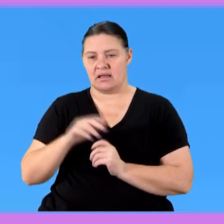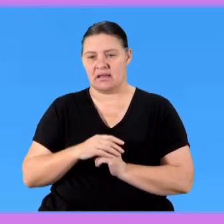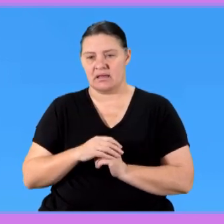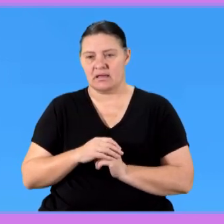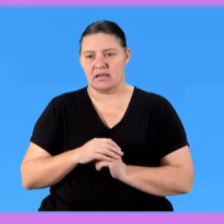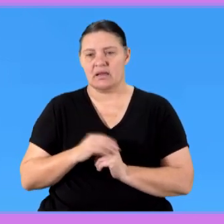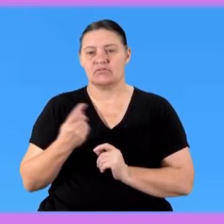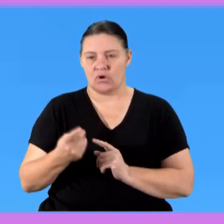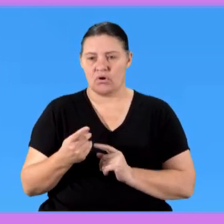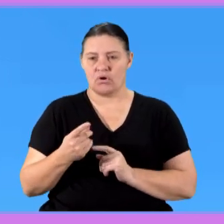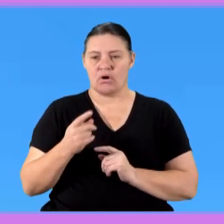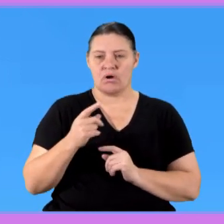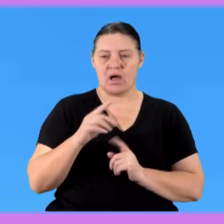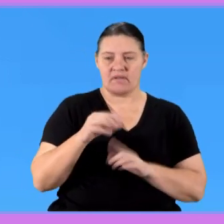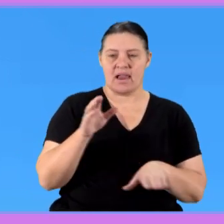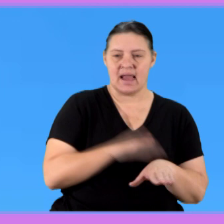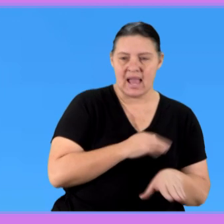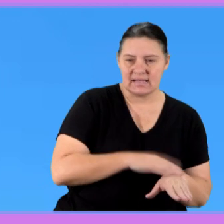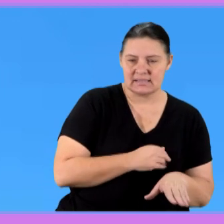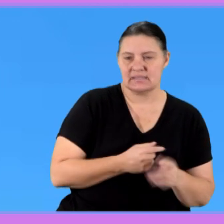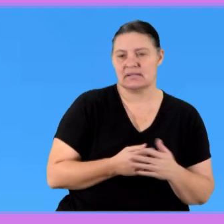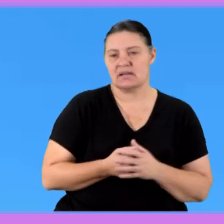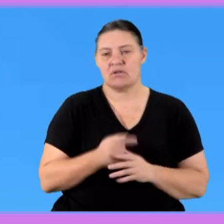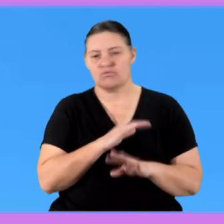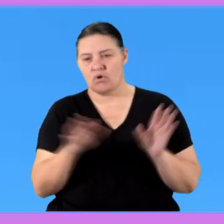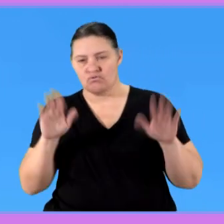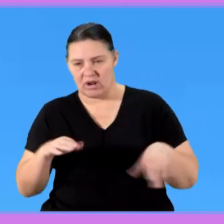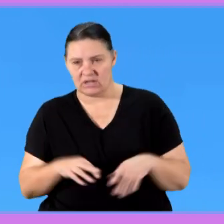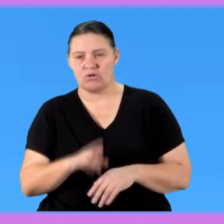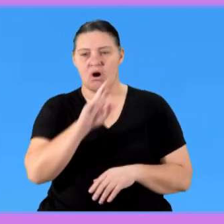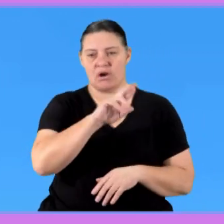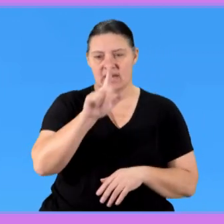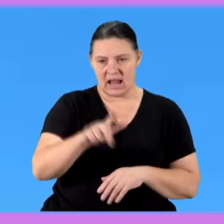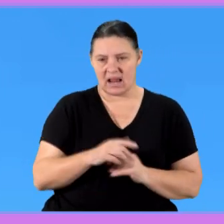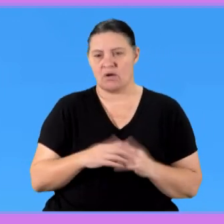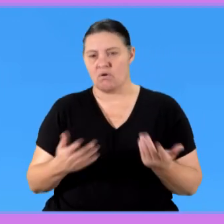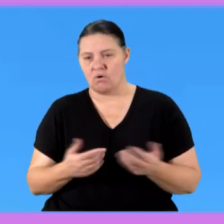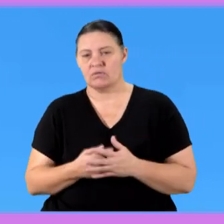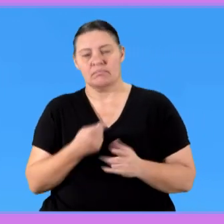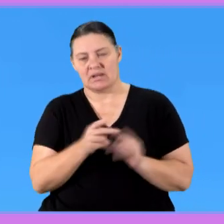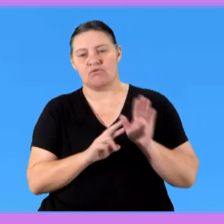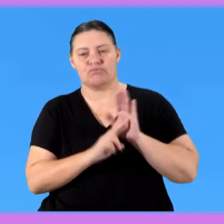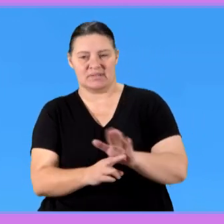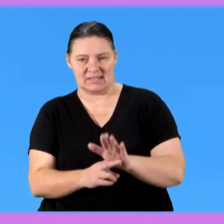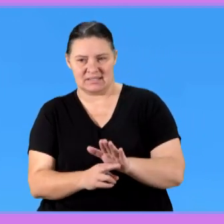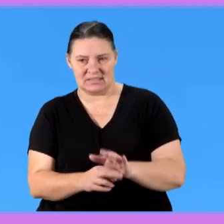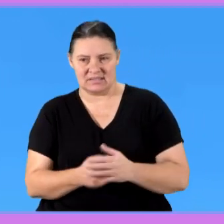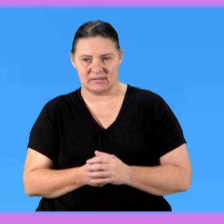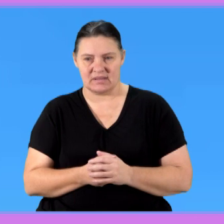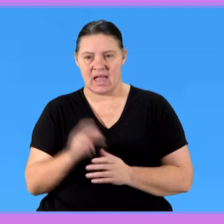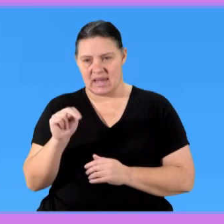that's indicated by D, with late L, and then no rain, which is D, with not late, which is represented